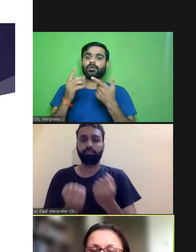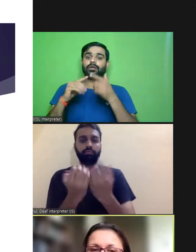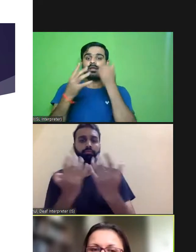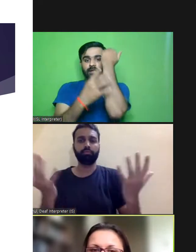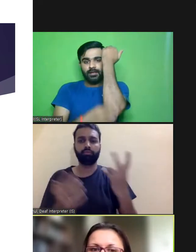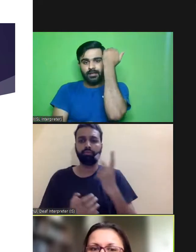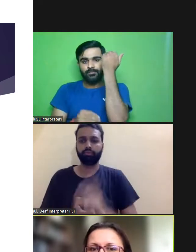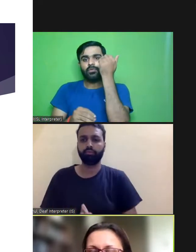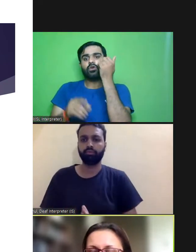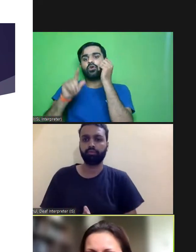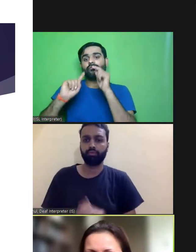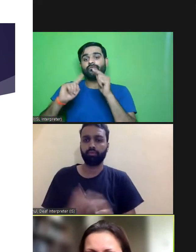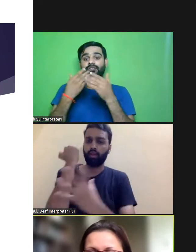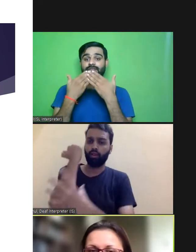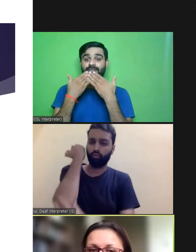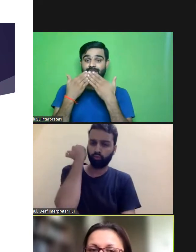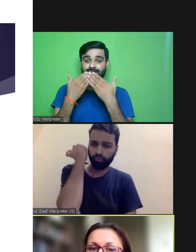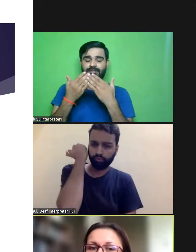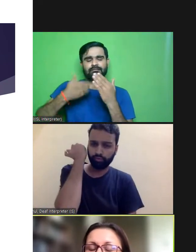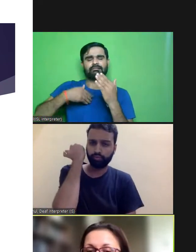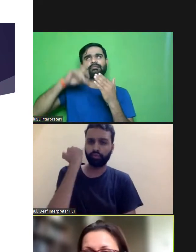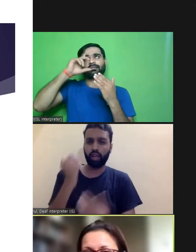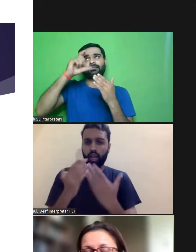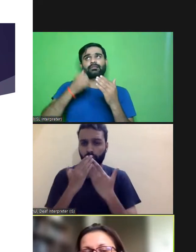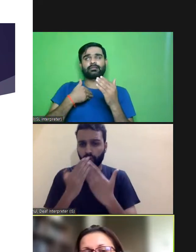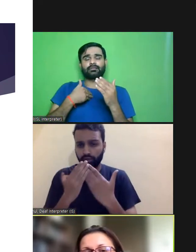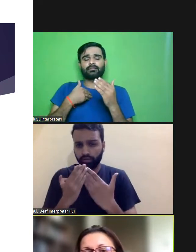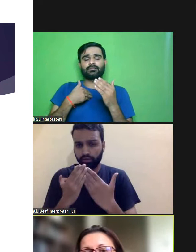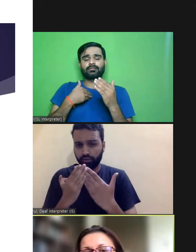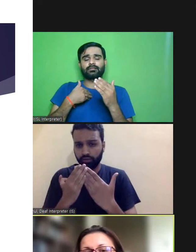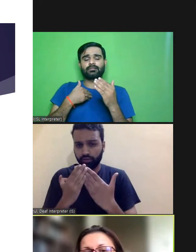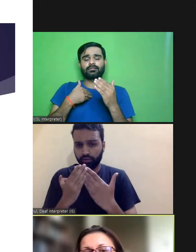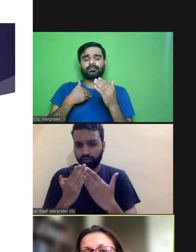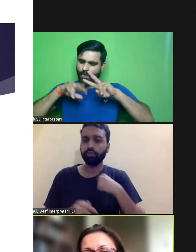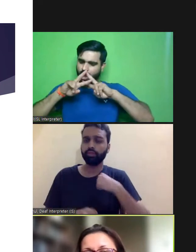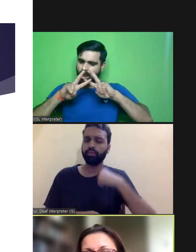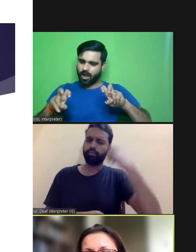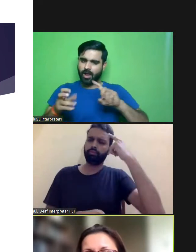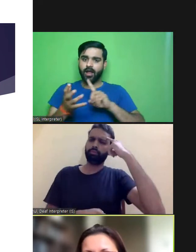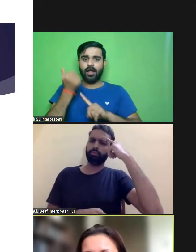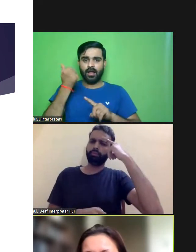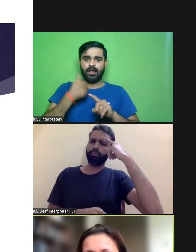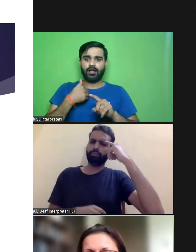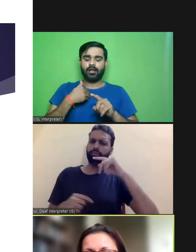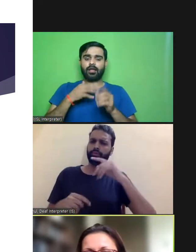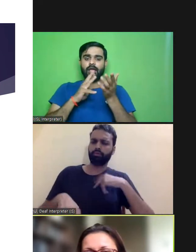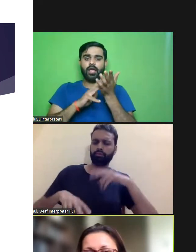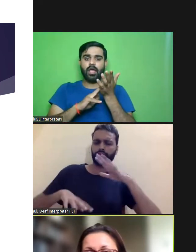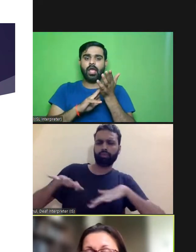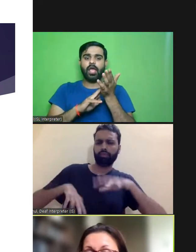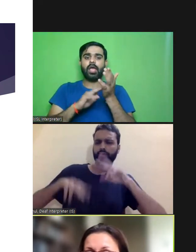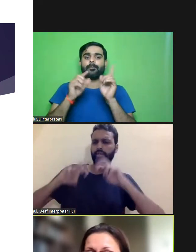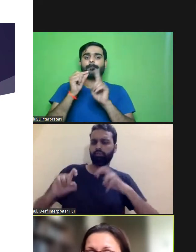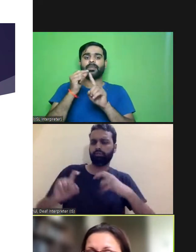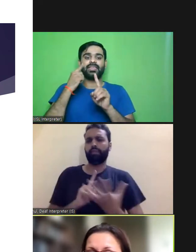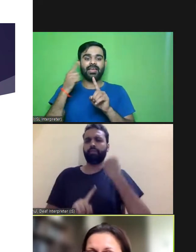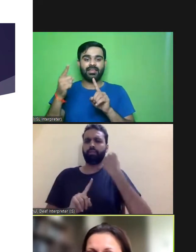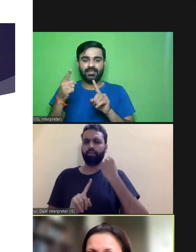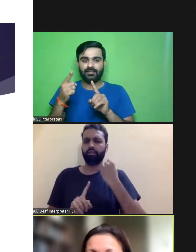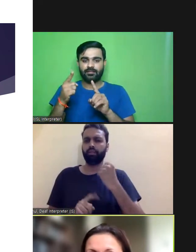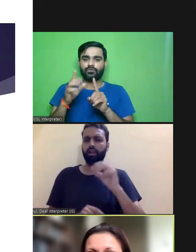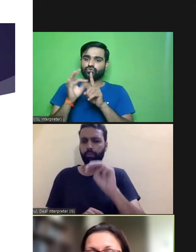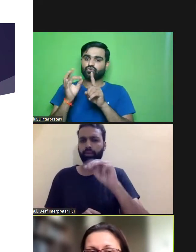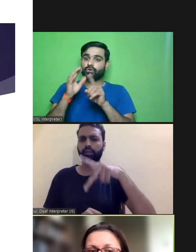the first study that I have in my mind that has analyzed an index of or an MPI, and disaggregated by